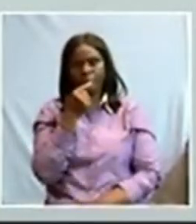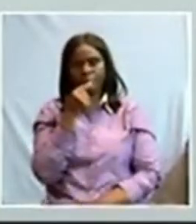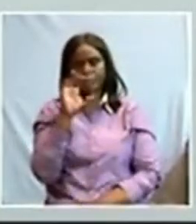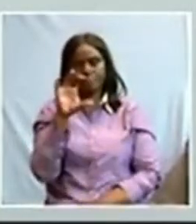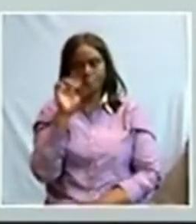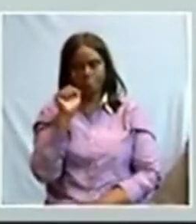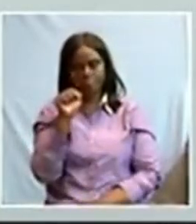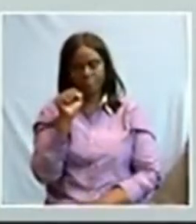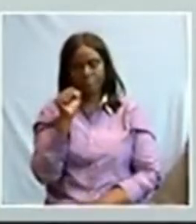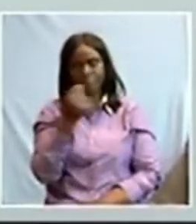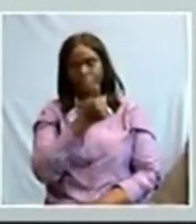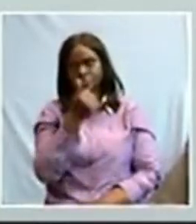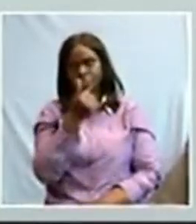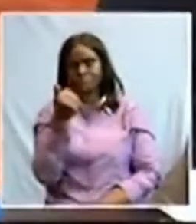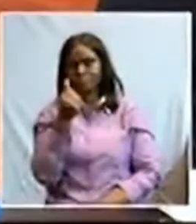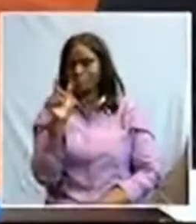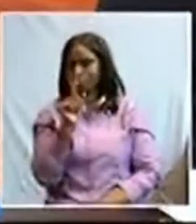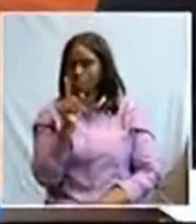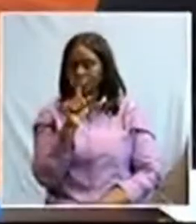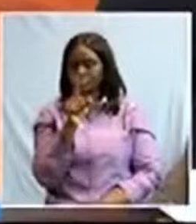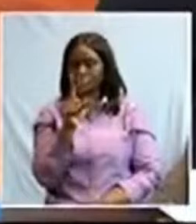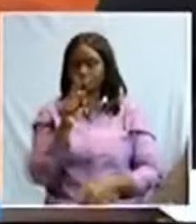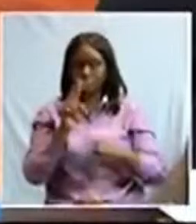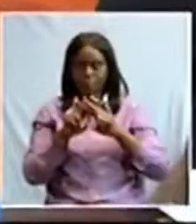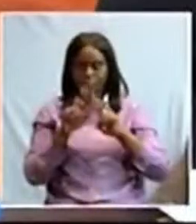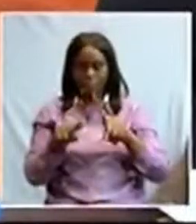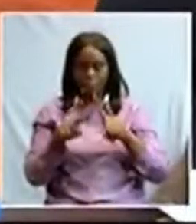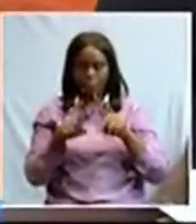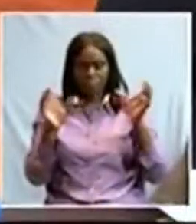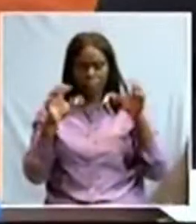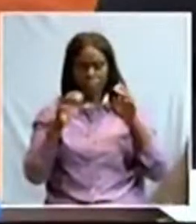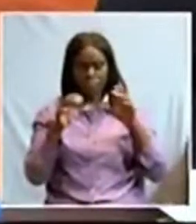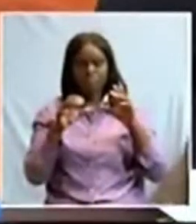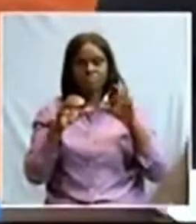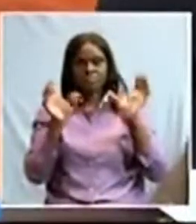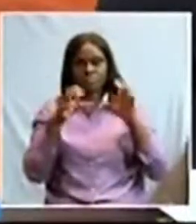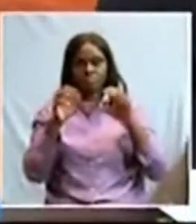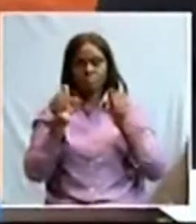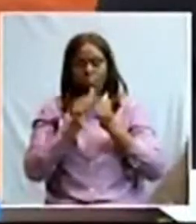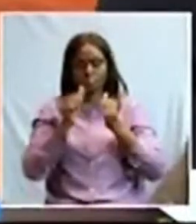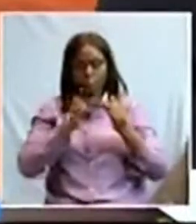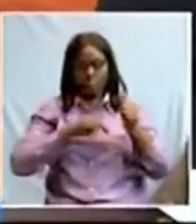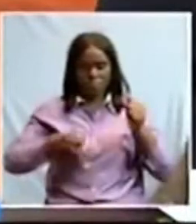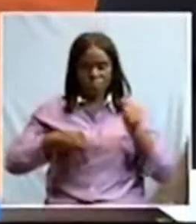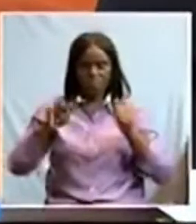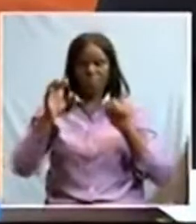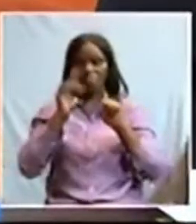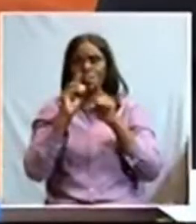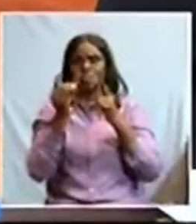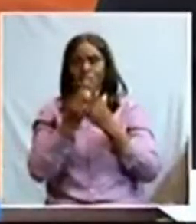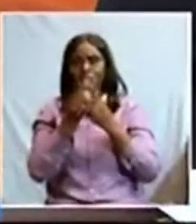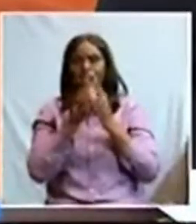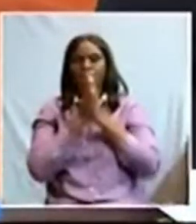CS, may I ask? Chair, it's the council and the members of the district.